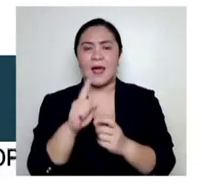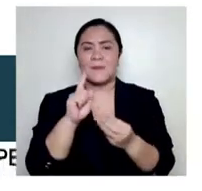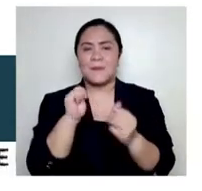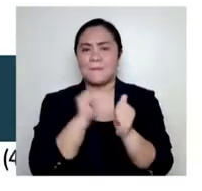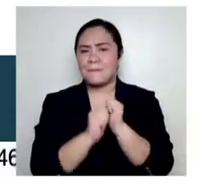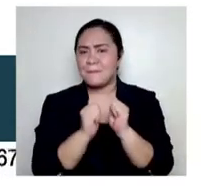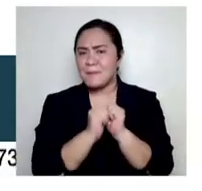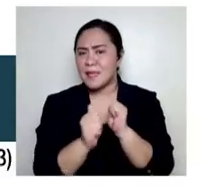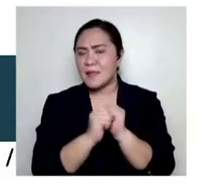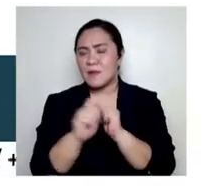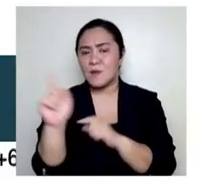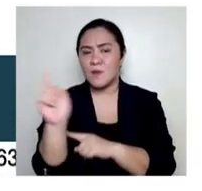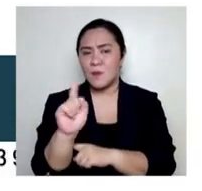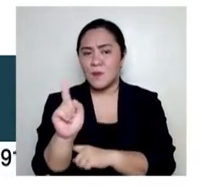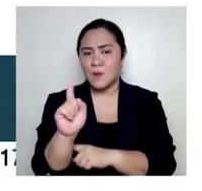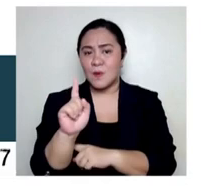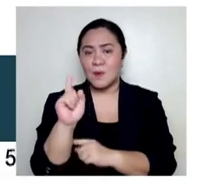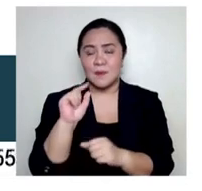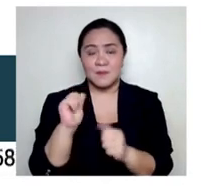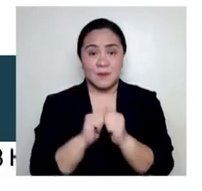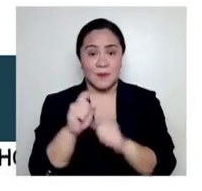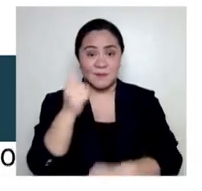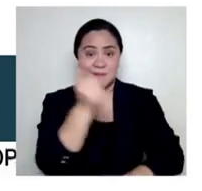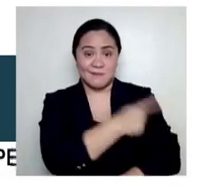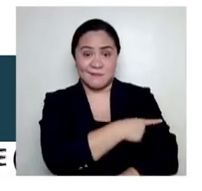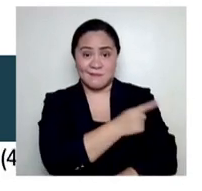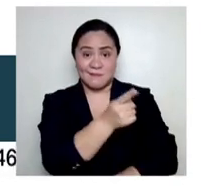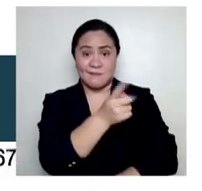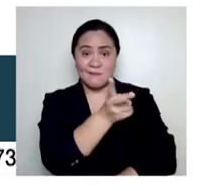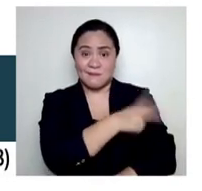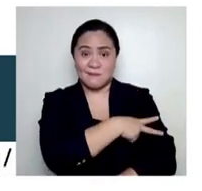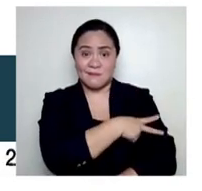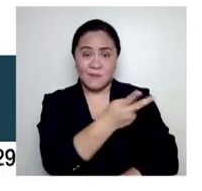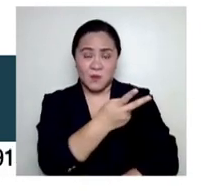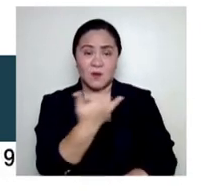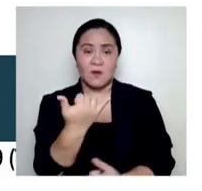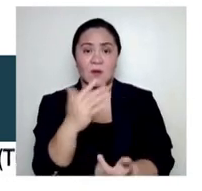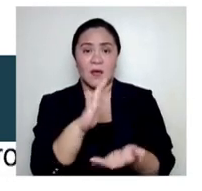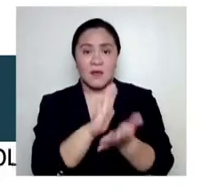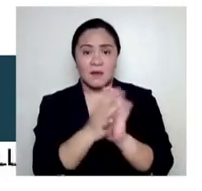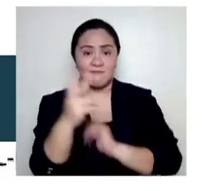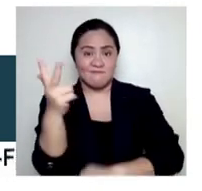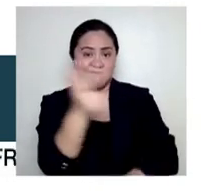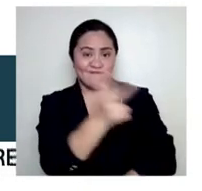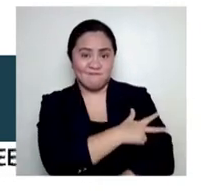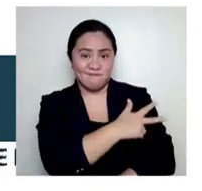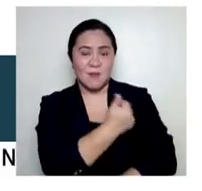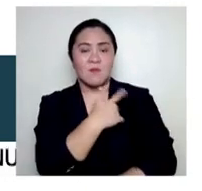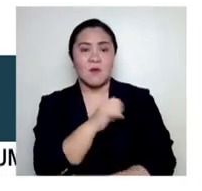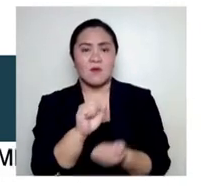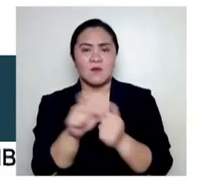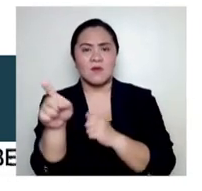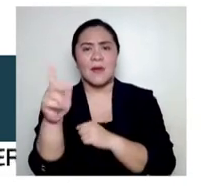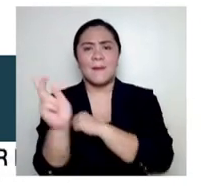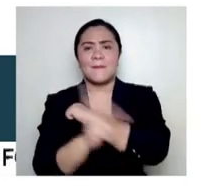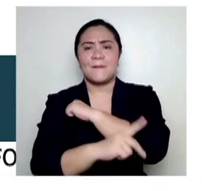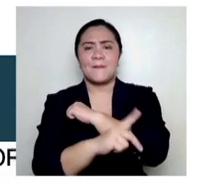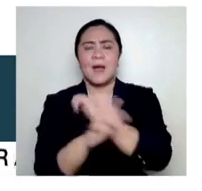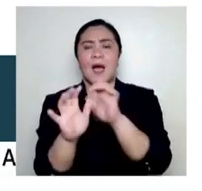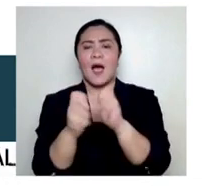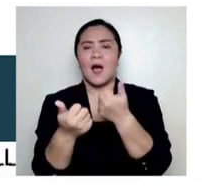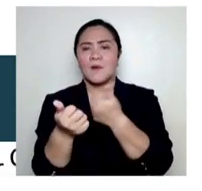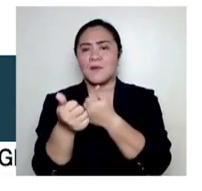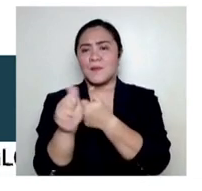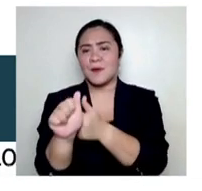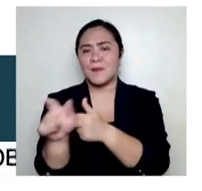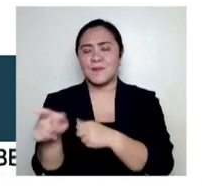mean just the first two doses or plus one, including the booster shots? How is the province dealing with this? That's